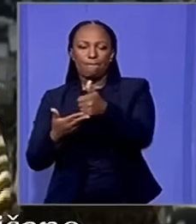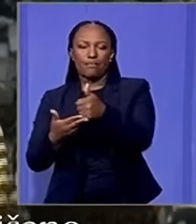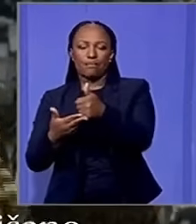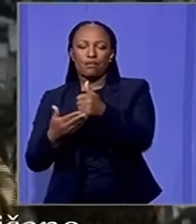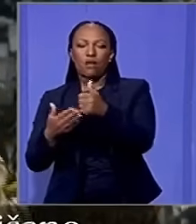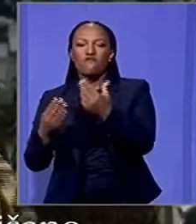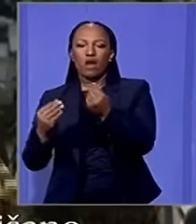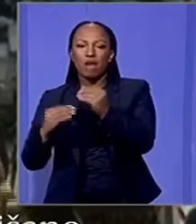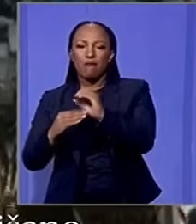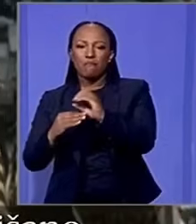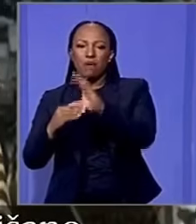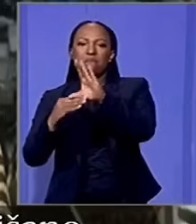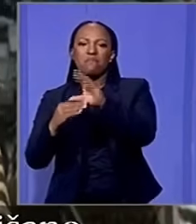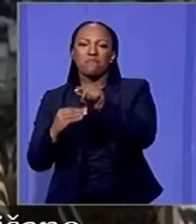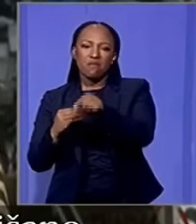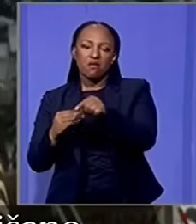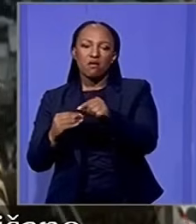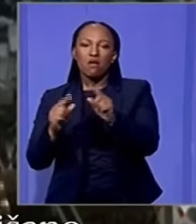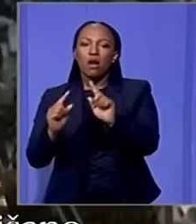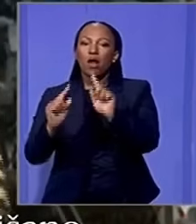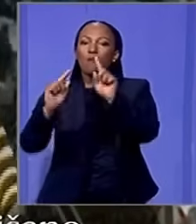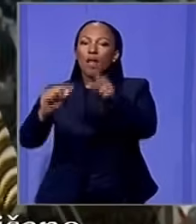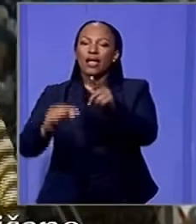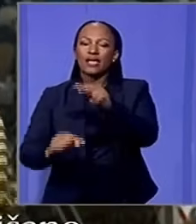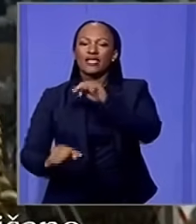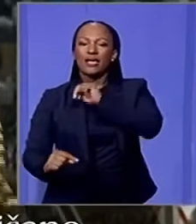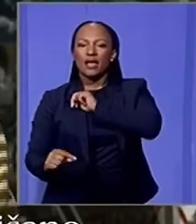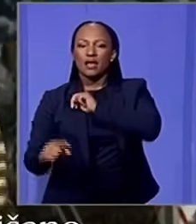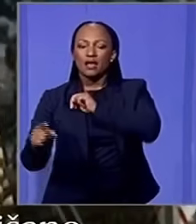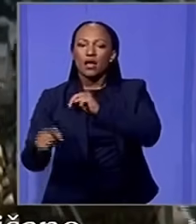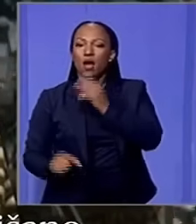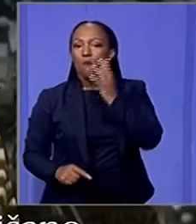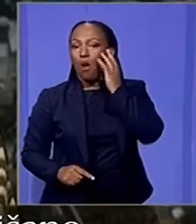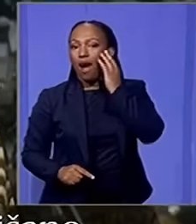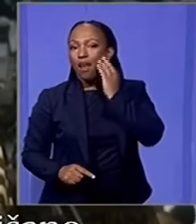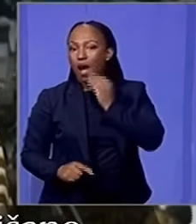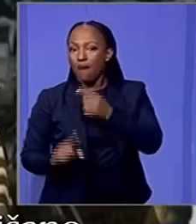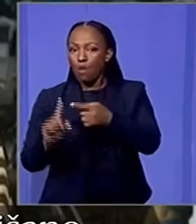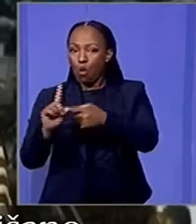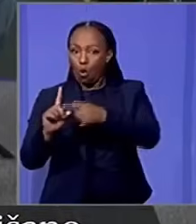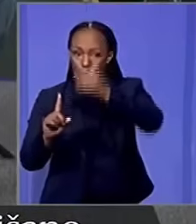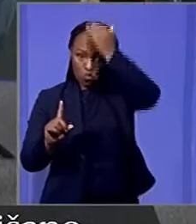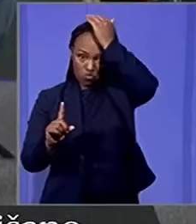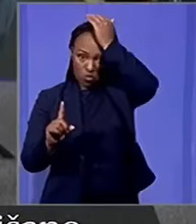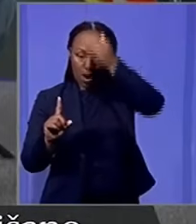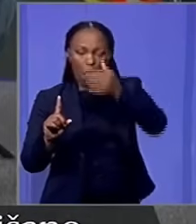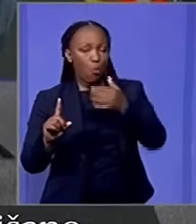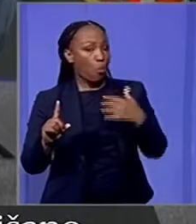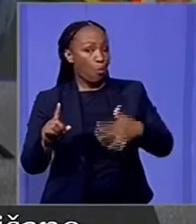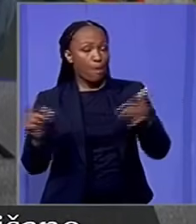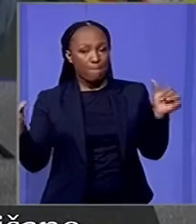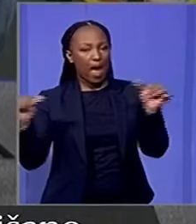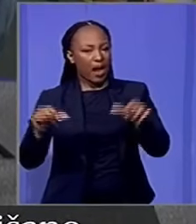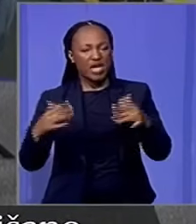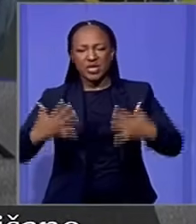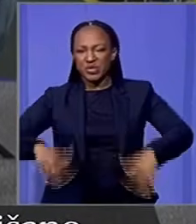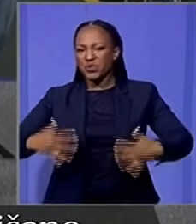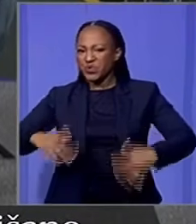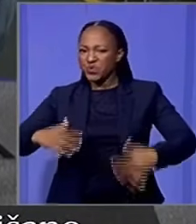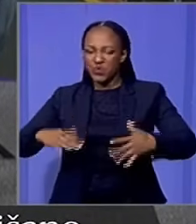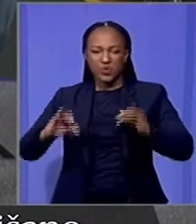ra boela a re kwa Zulu Natal it's clear gore mogala yo o buile and o buile ka tšhutša a ka se